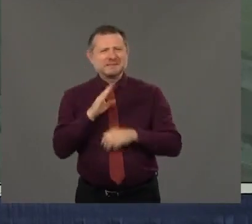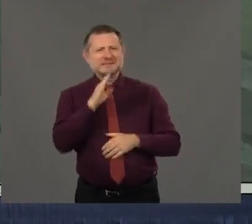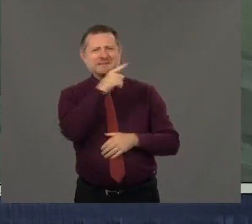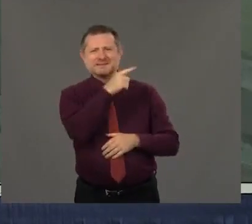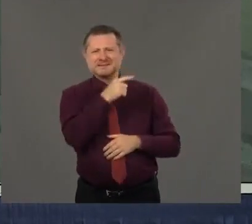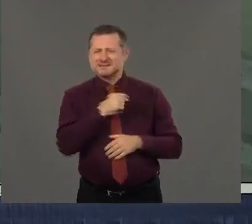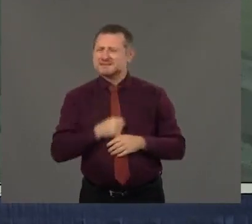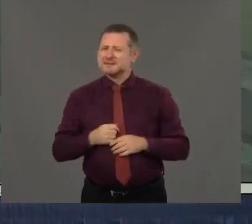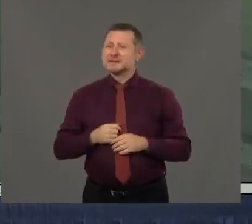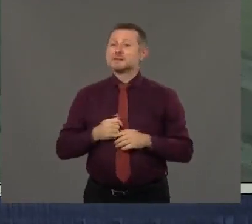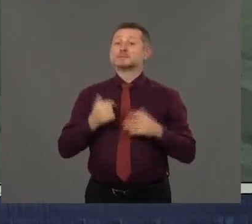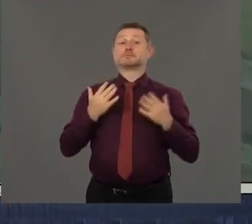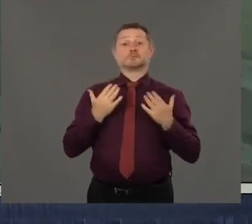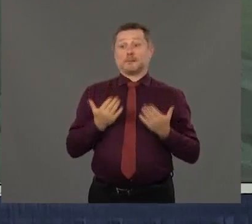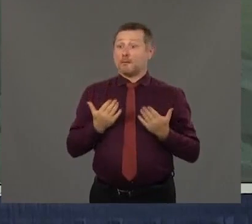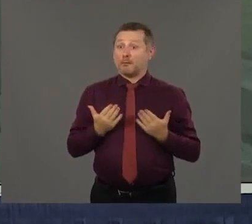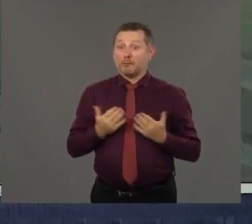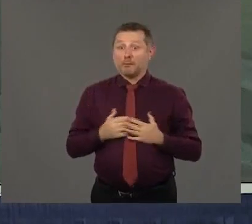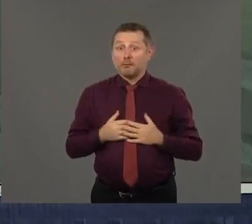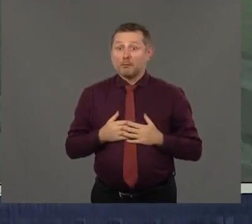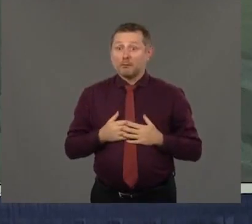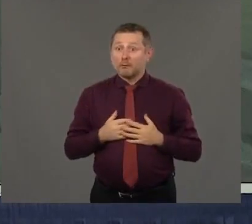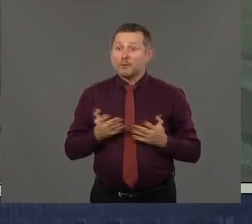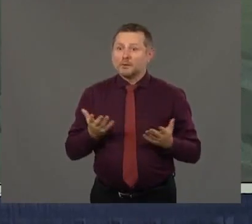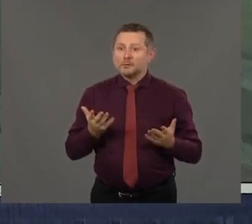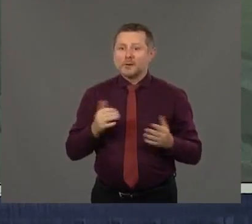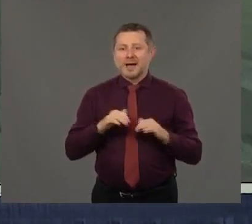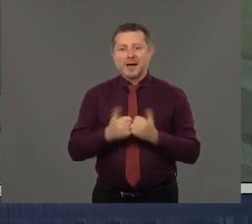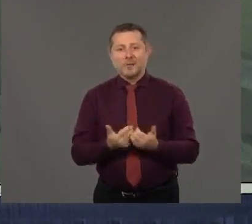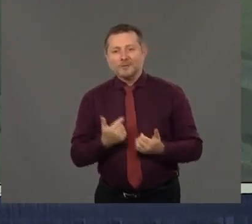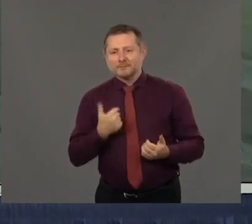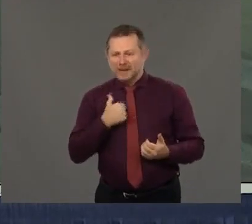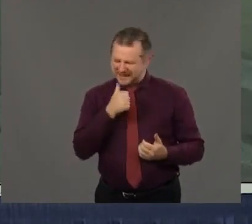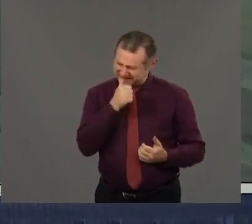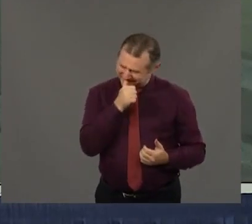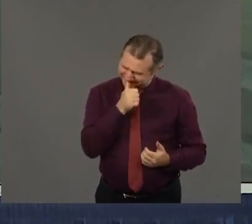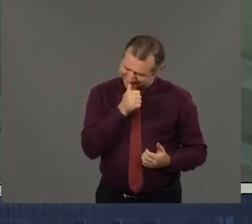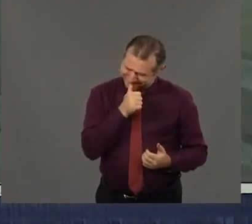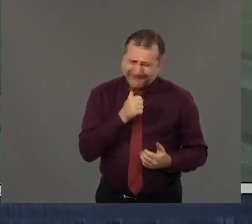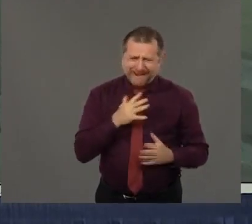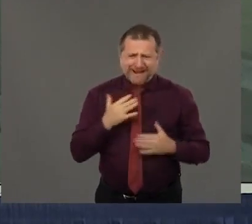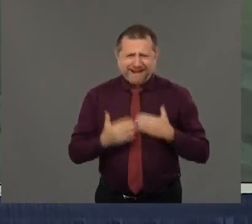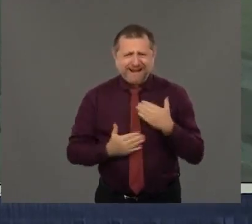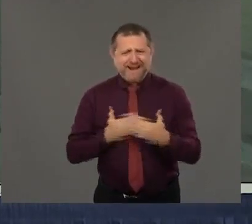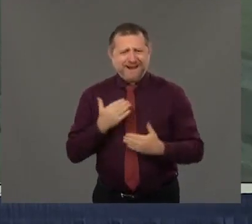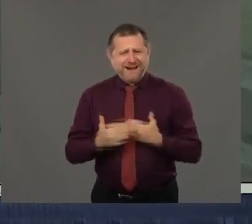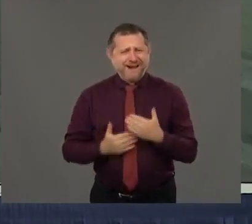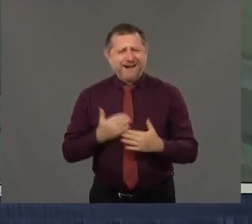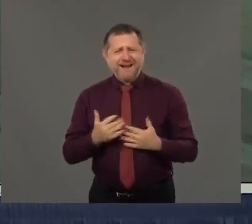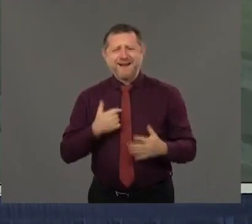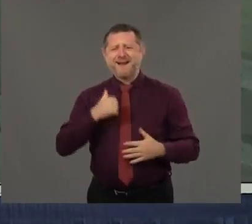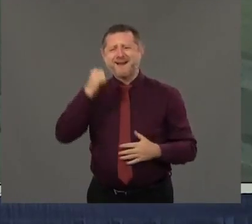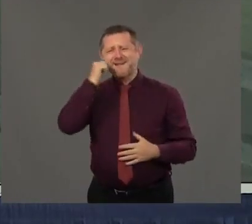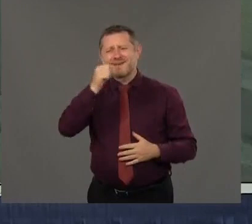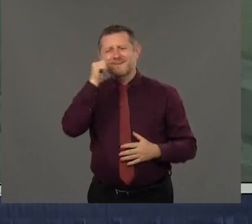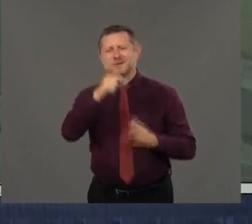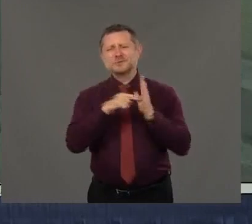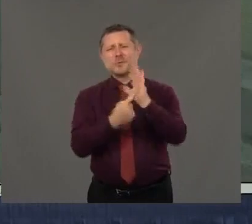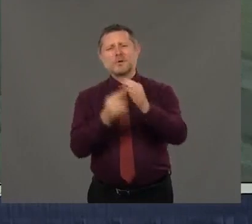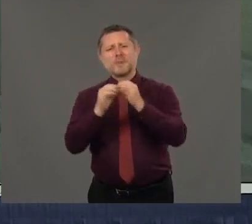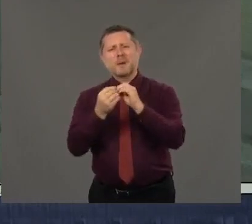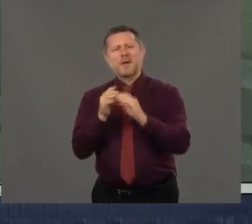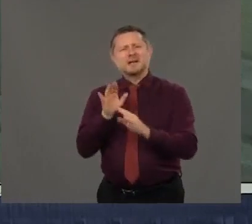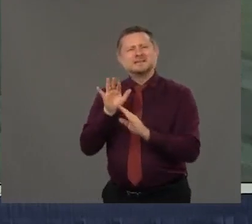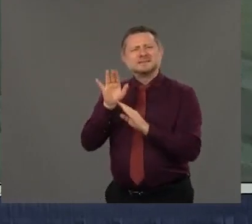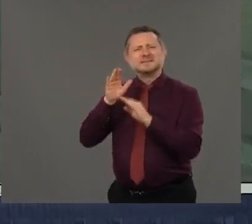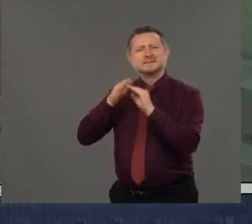And that is how I saw it through this whole thing. You know, I would show you guys a curve every day, right? It was a curve, and